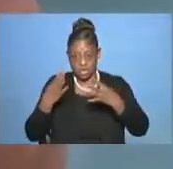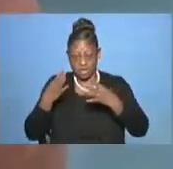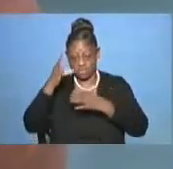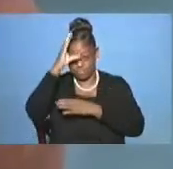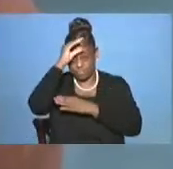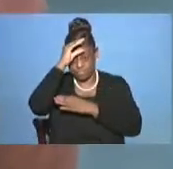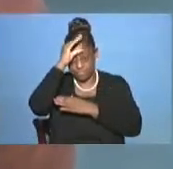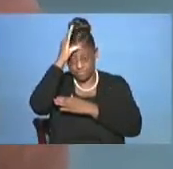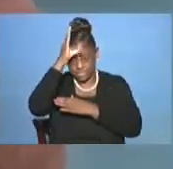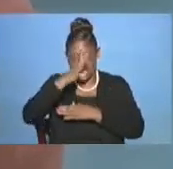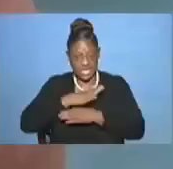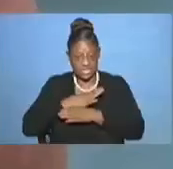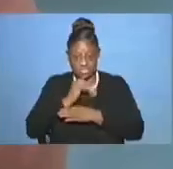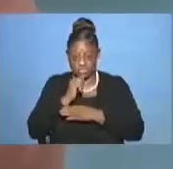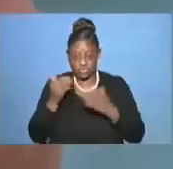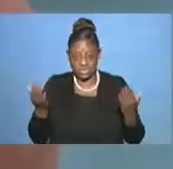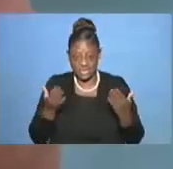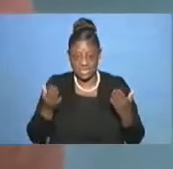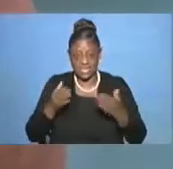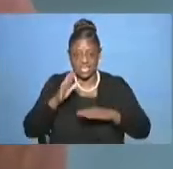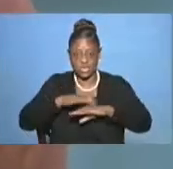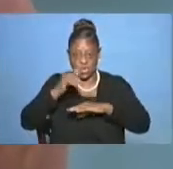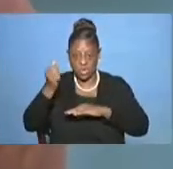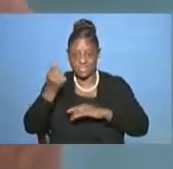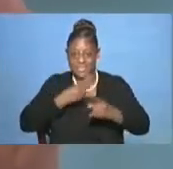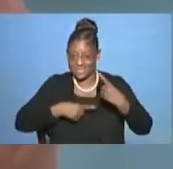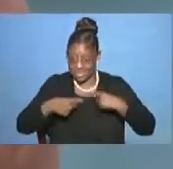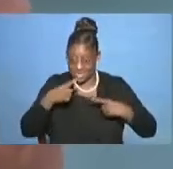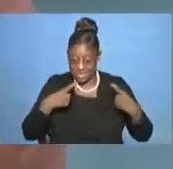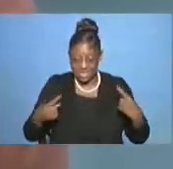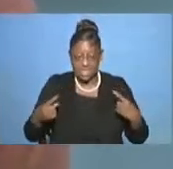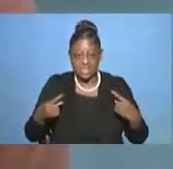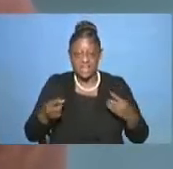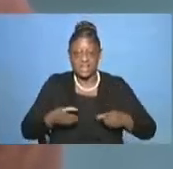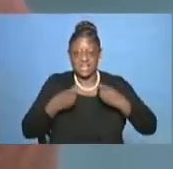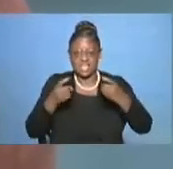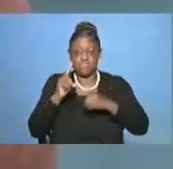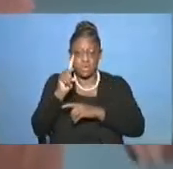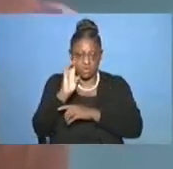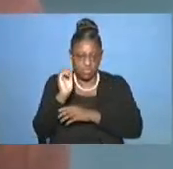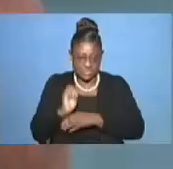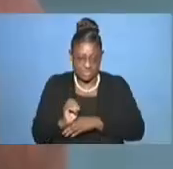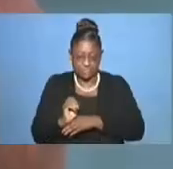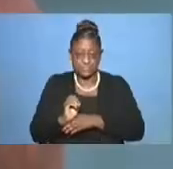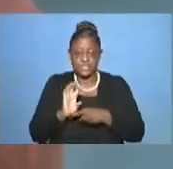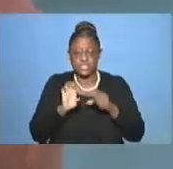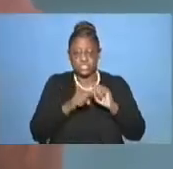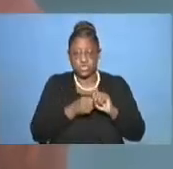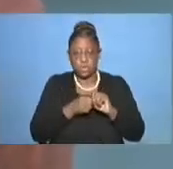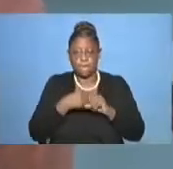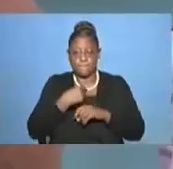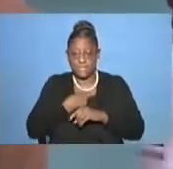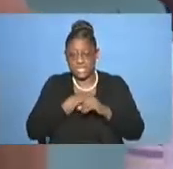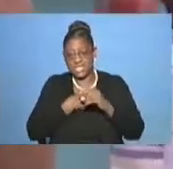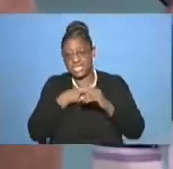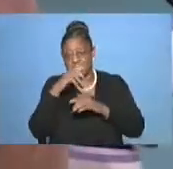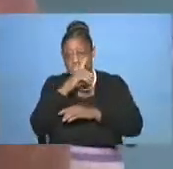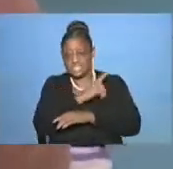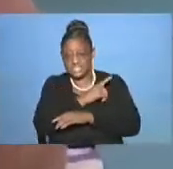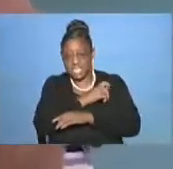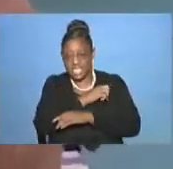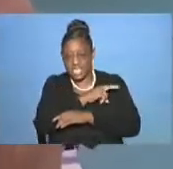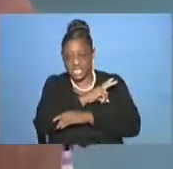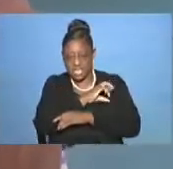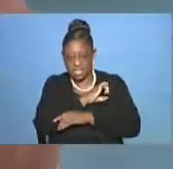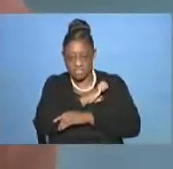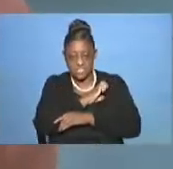for a while, and they got that call to duty, and they came here and give 100%. So, me and Dave, I think I've been around the